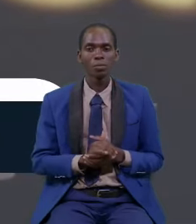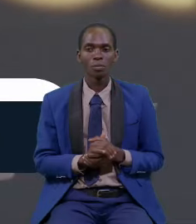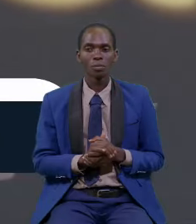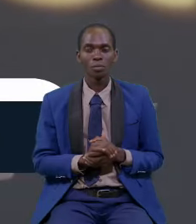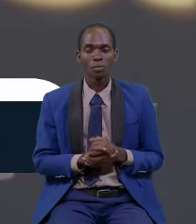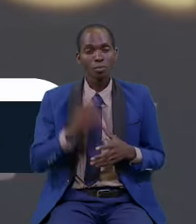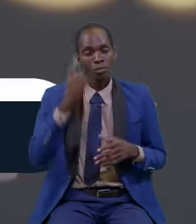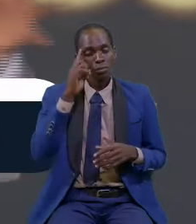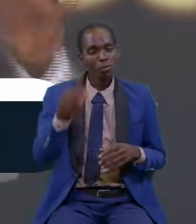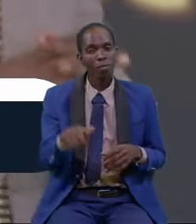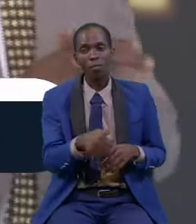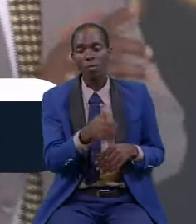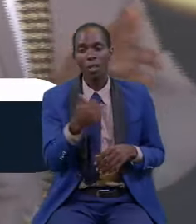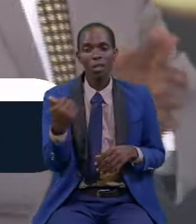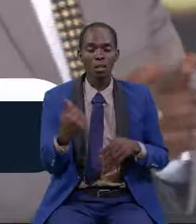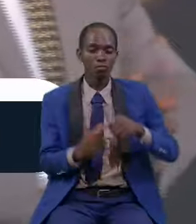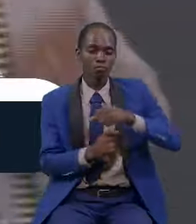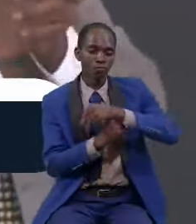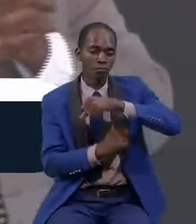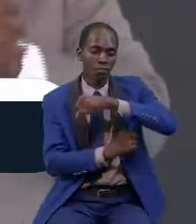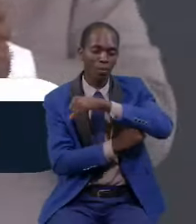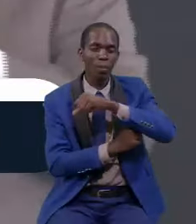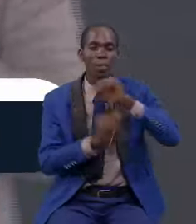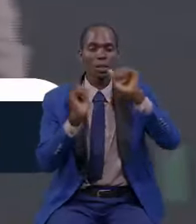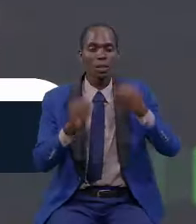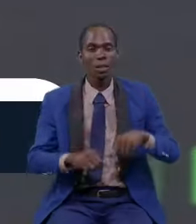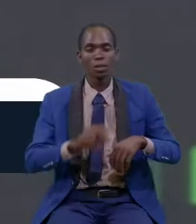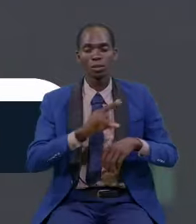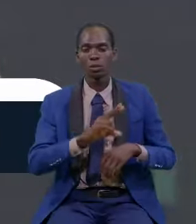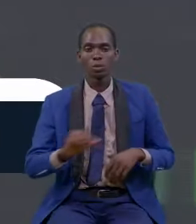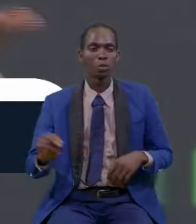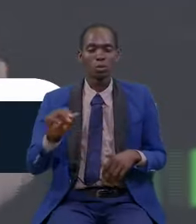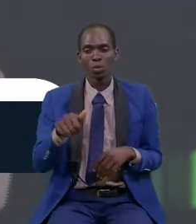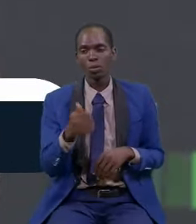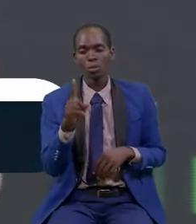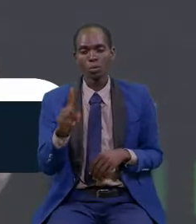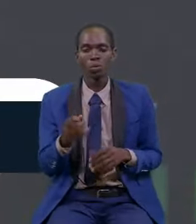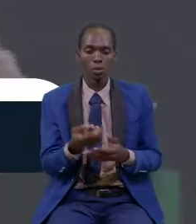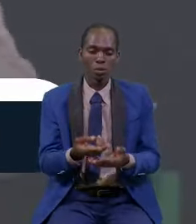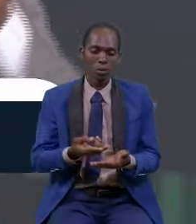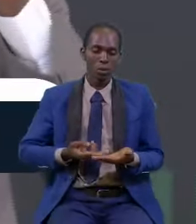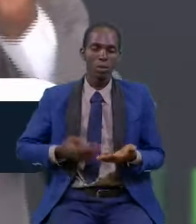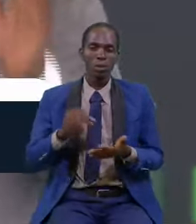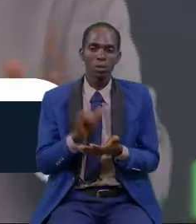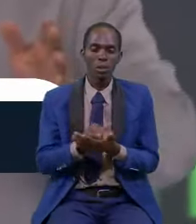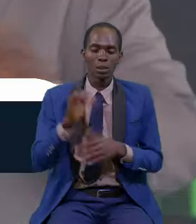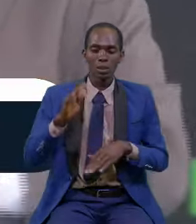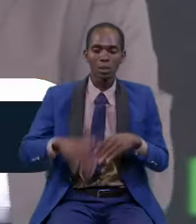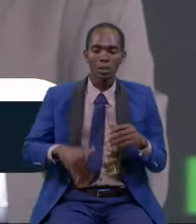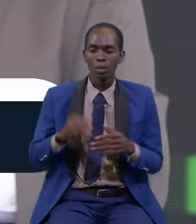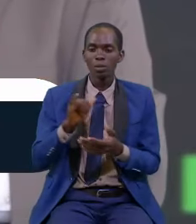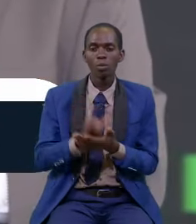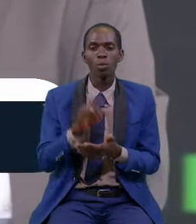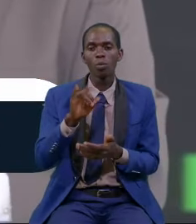foundation can no man lay than that is laid, and that which is laid already, which is